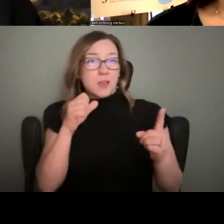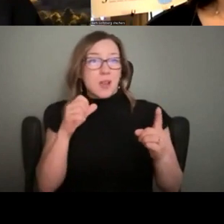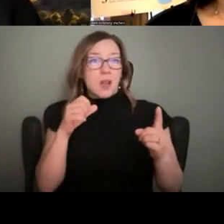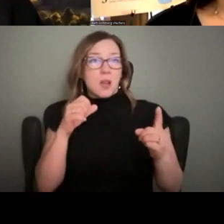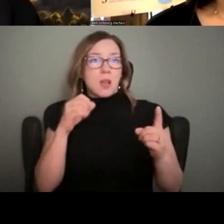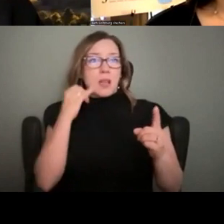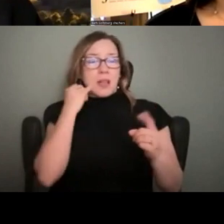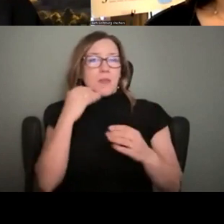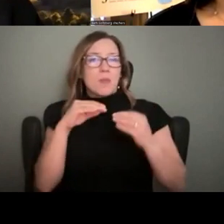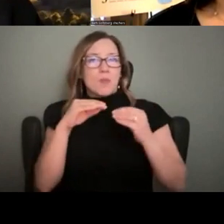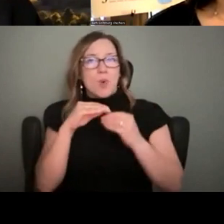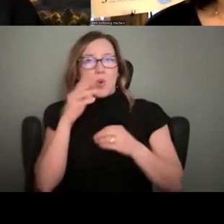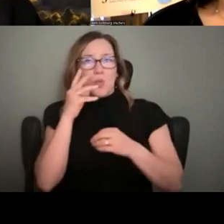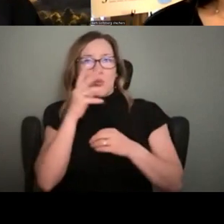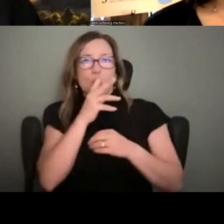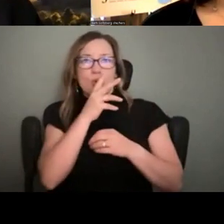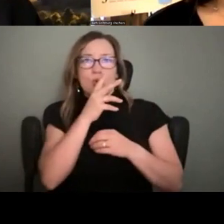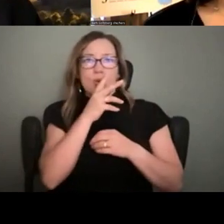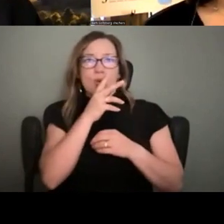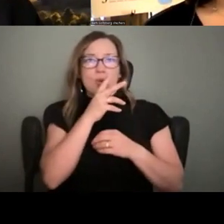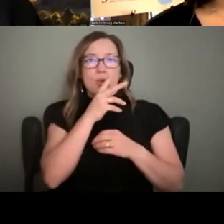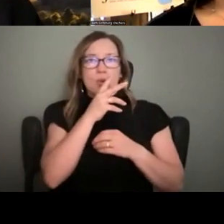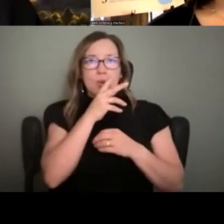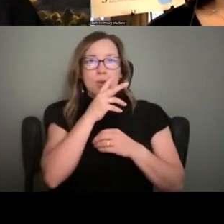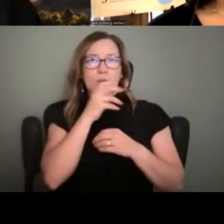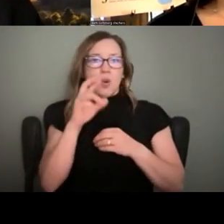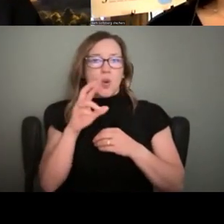if it were in a more rural or less affluent area?